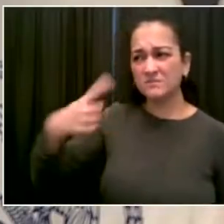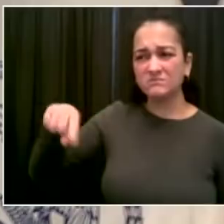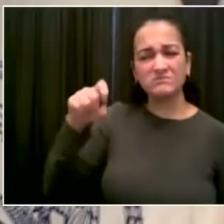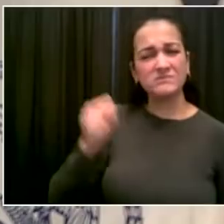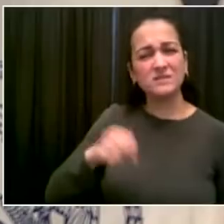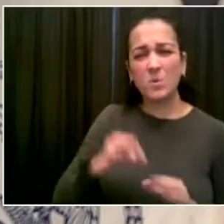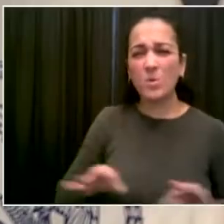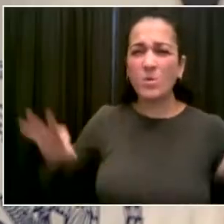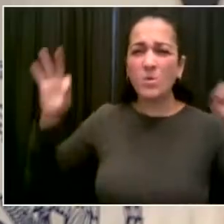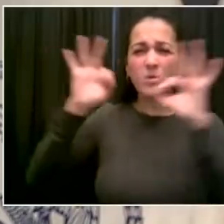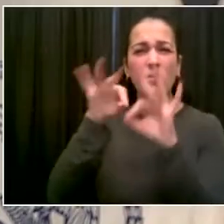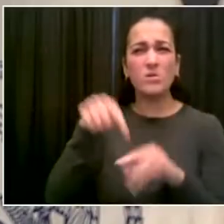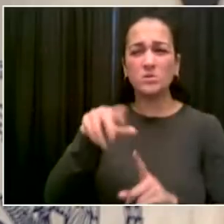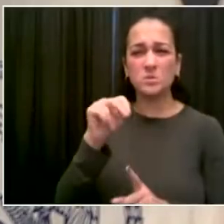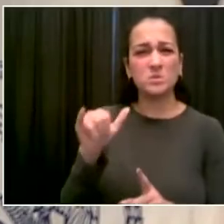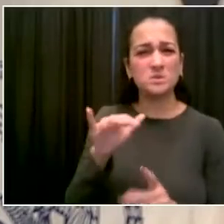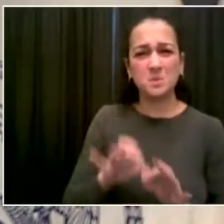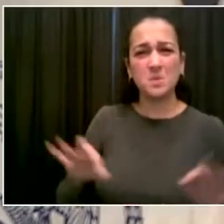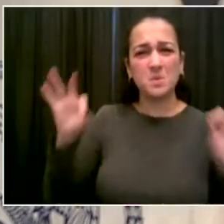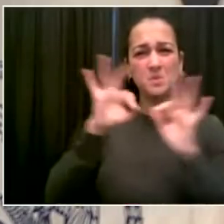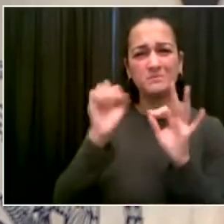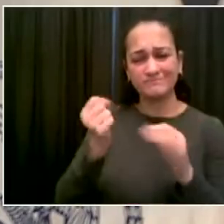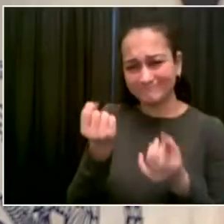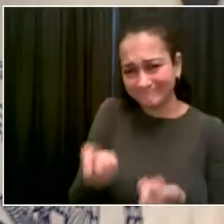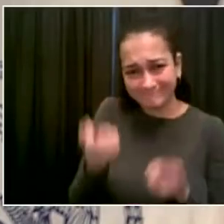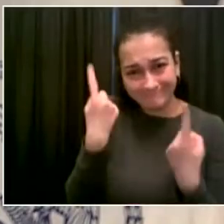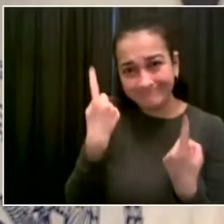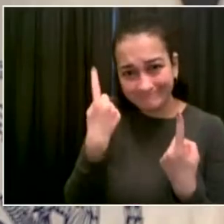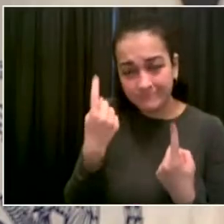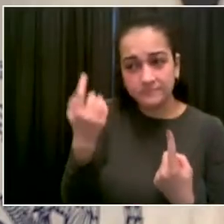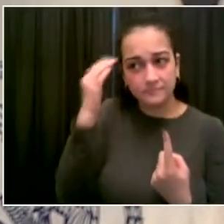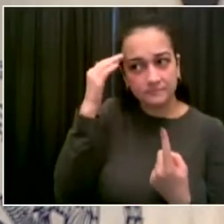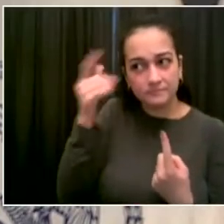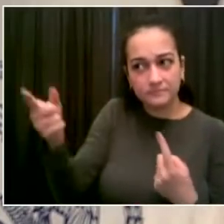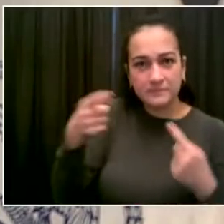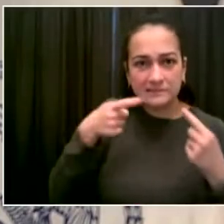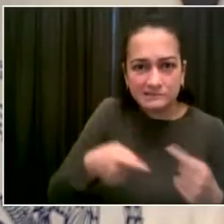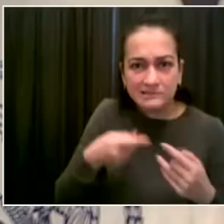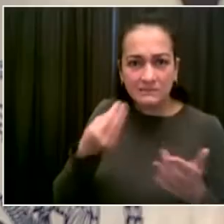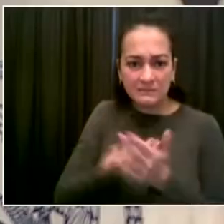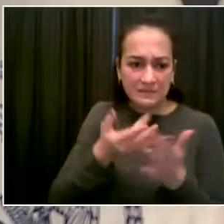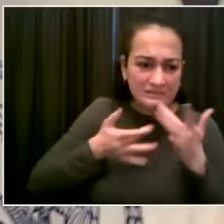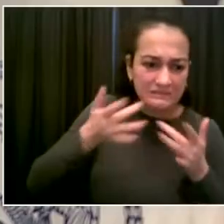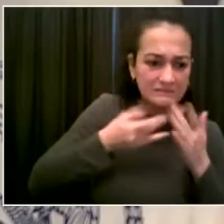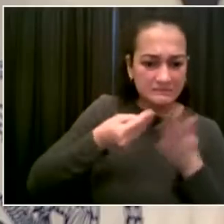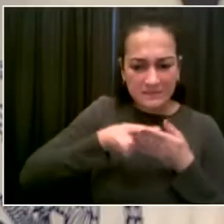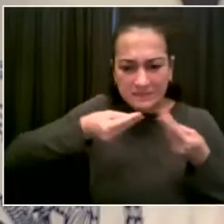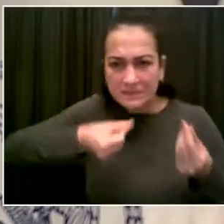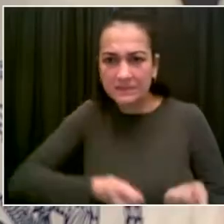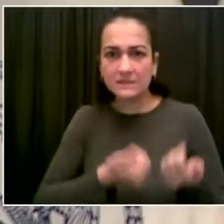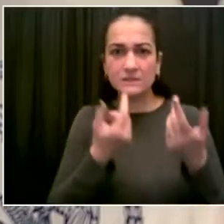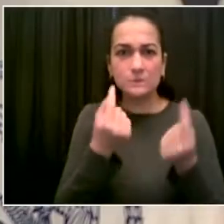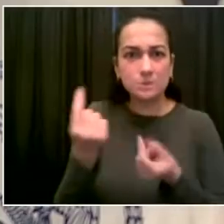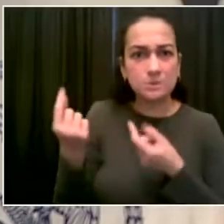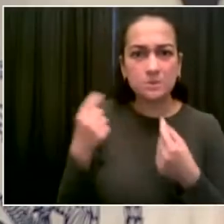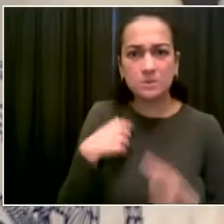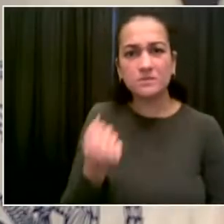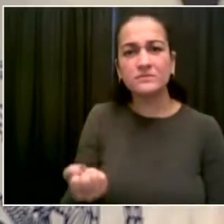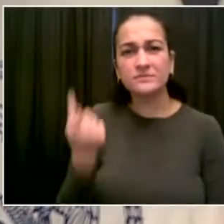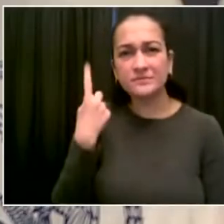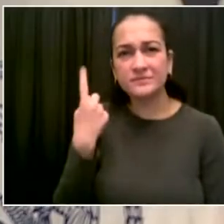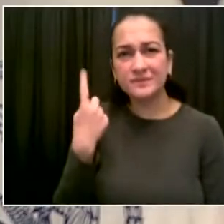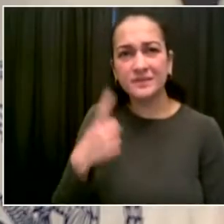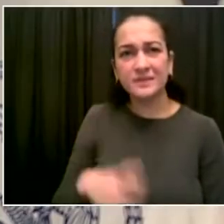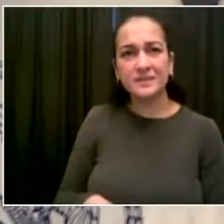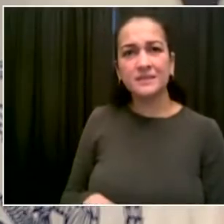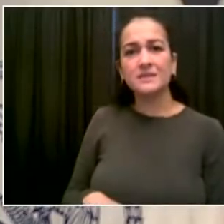many ways, including... James, can you hear us? James? Yes,